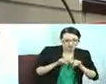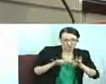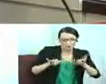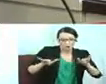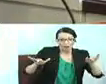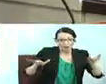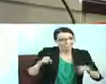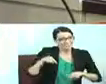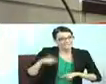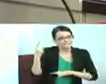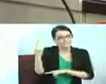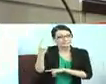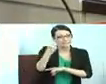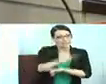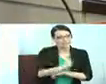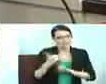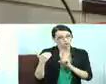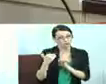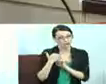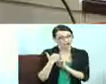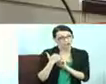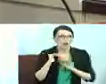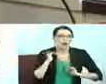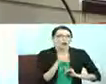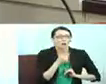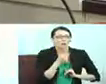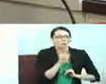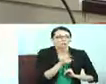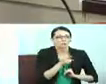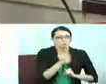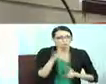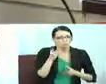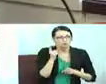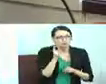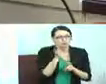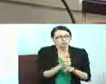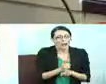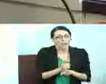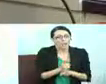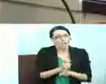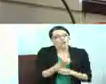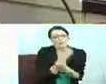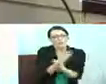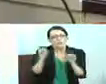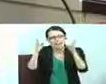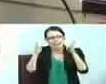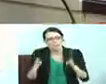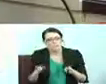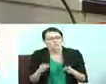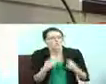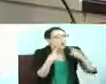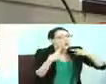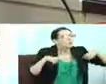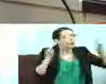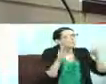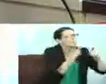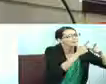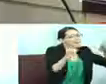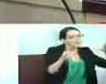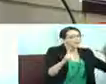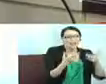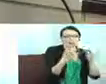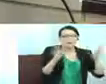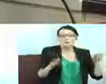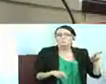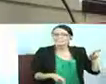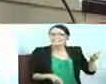is a reminder that our true and rightful Emancipator proclaimed our liberty, our freedom, when he